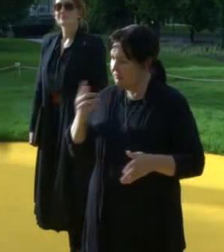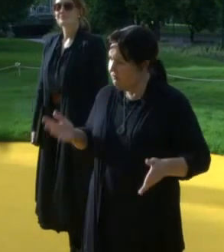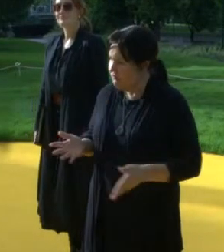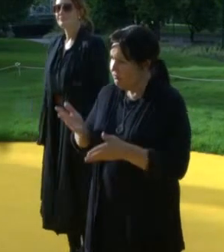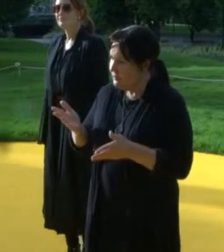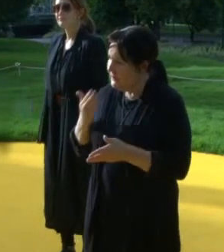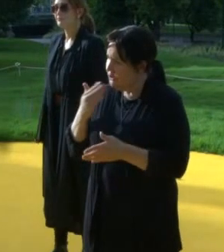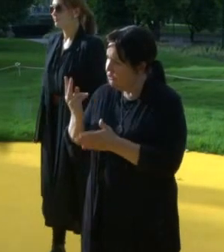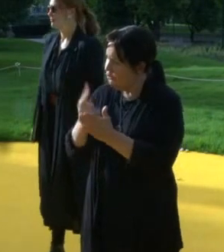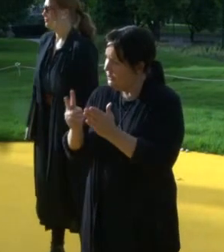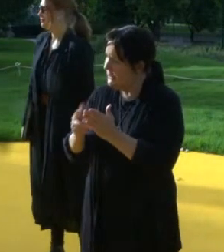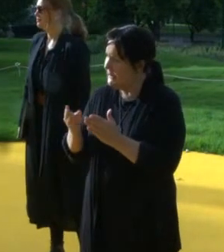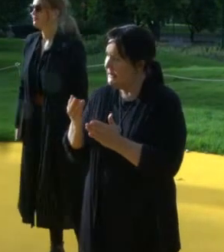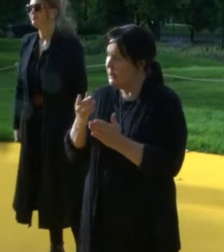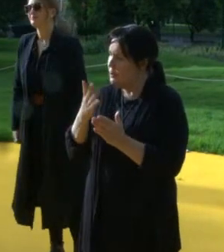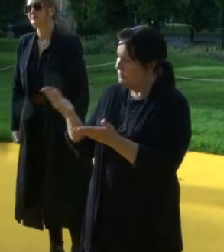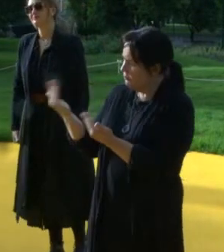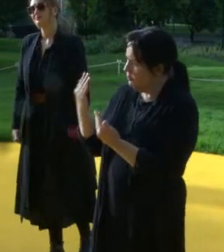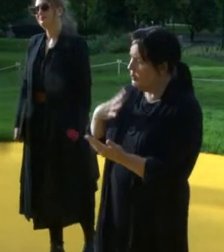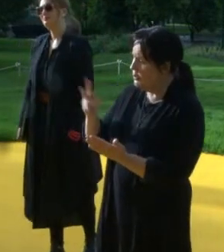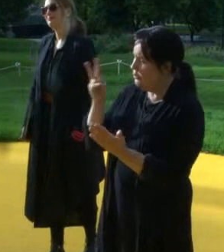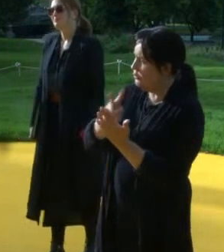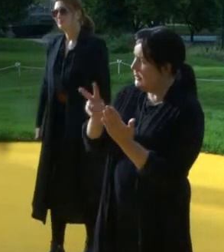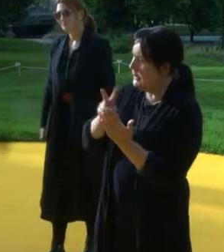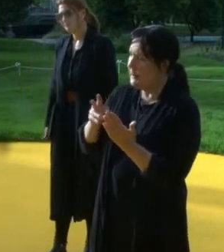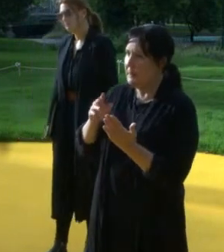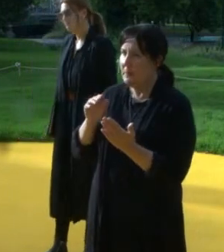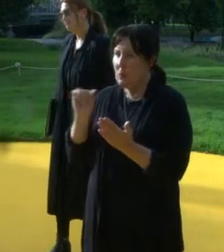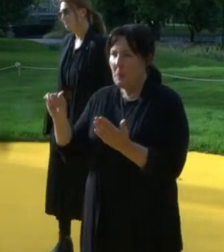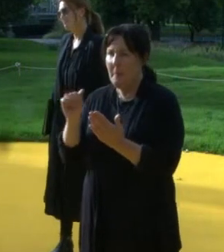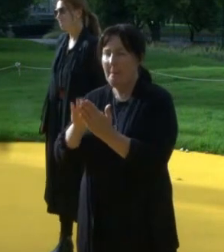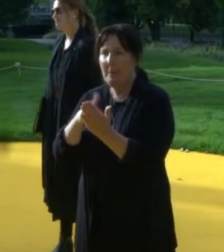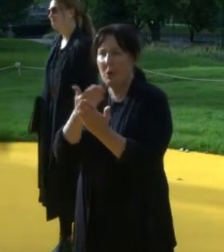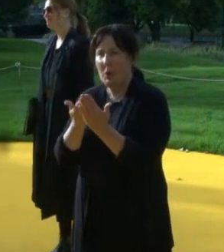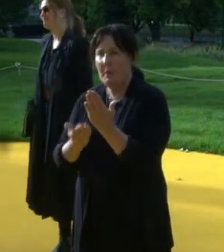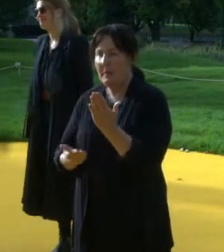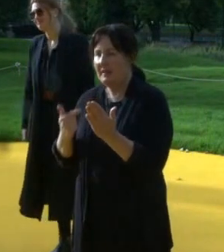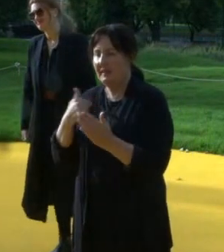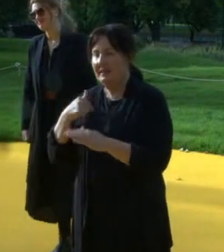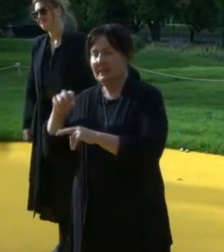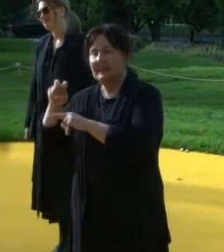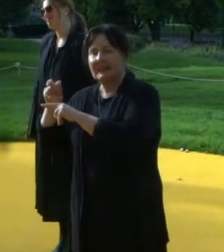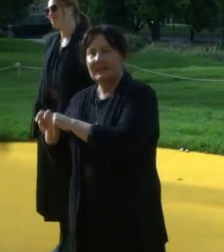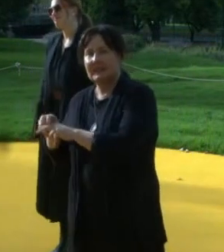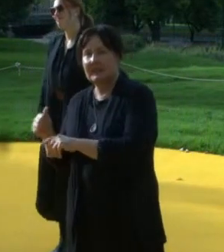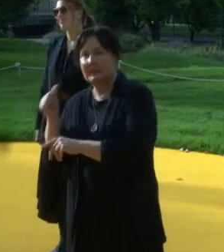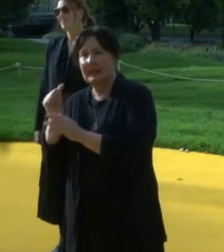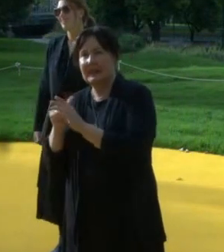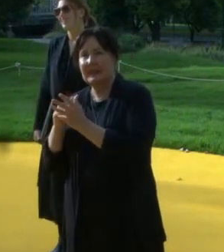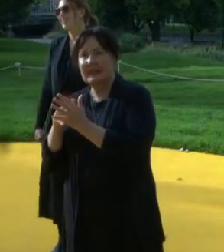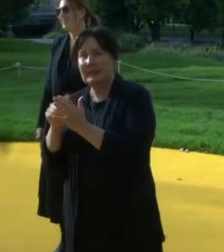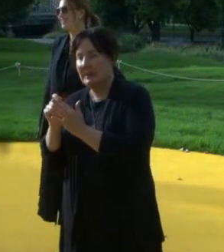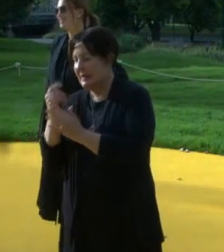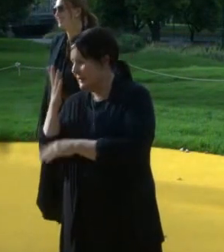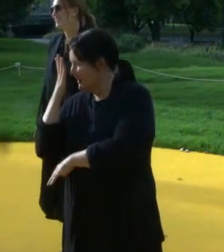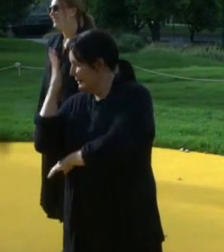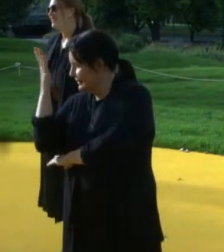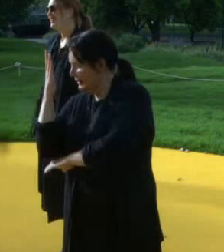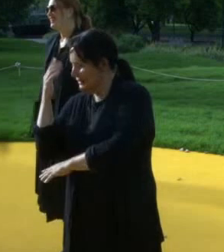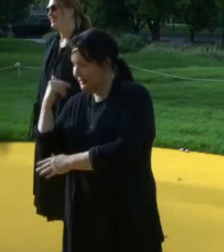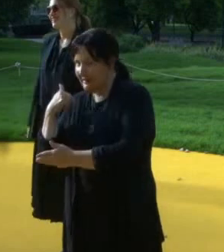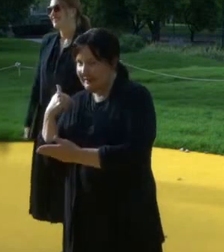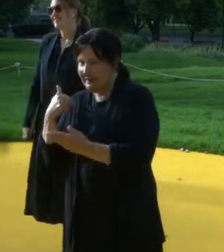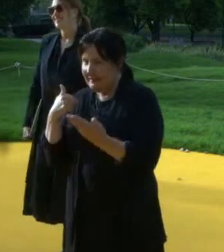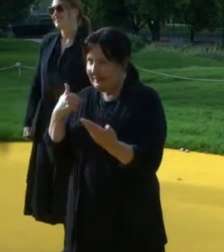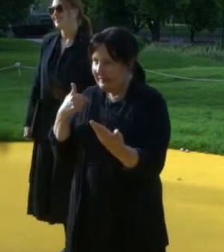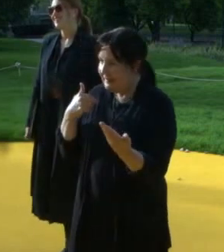some of my poems while I sat on the back step of my flat, too embarrassed to even be in the same room. He's still my